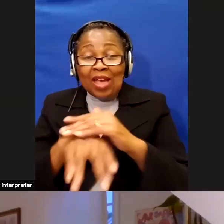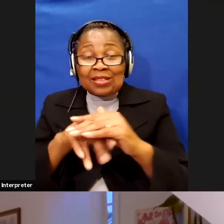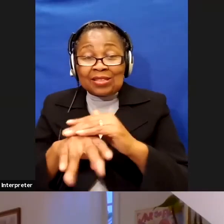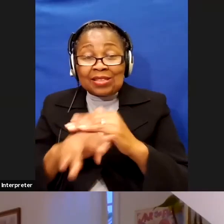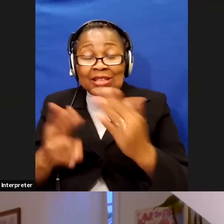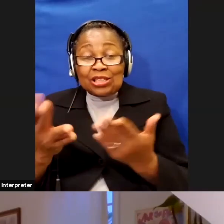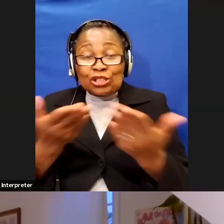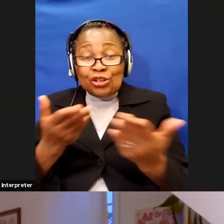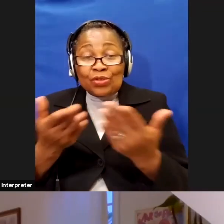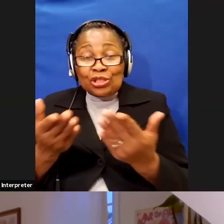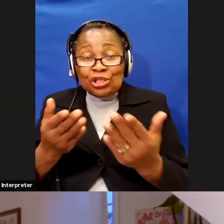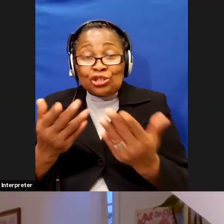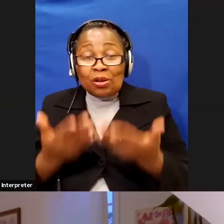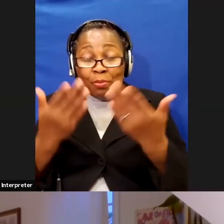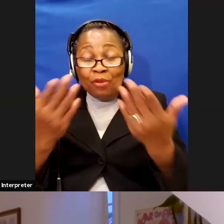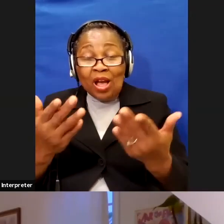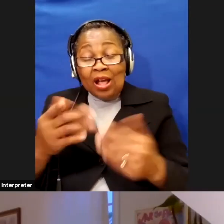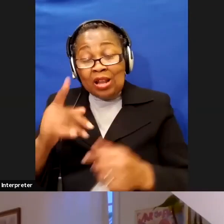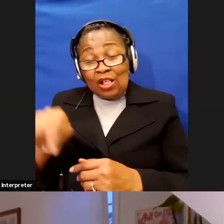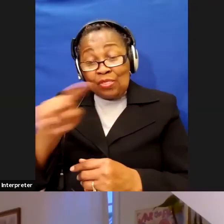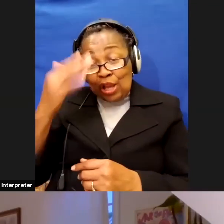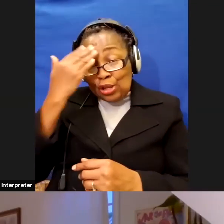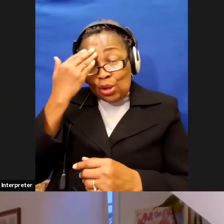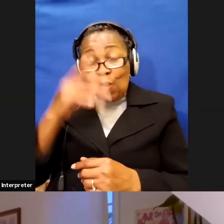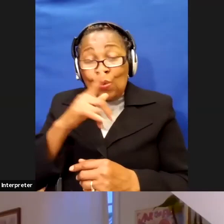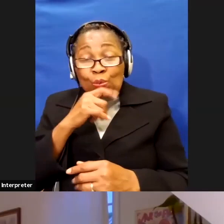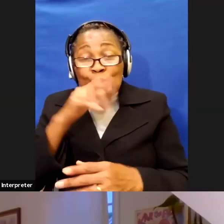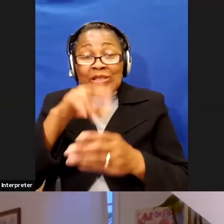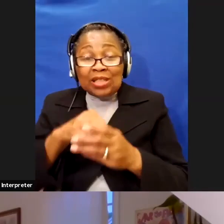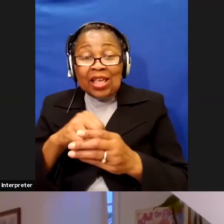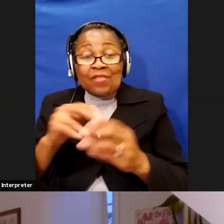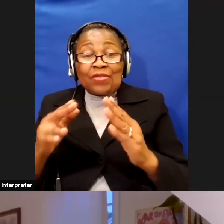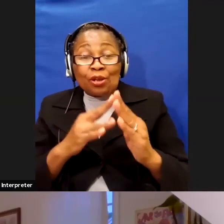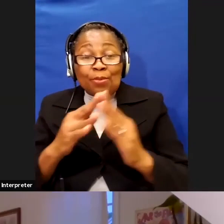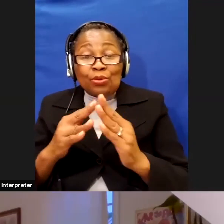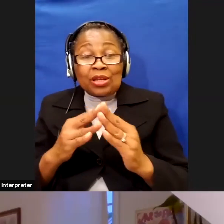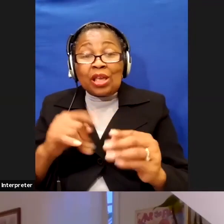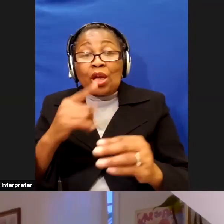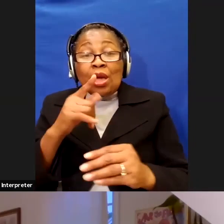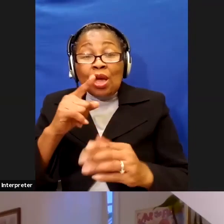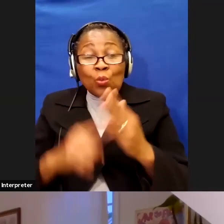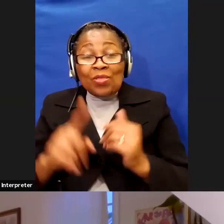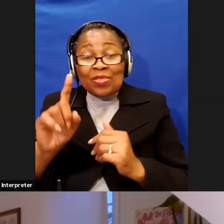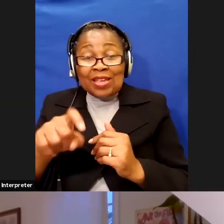choices because they're more aware of who is in your community and what your community is going to need and or want.